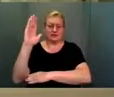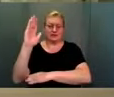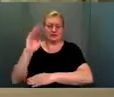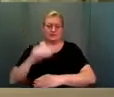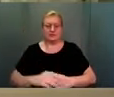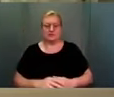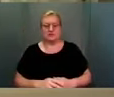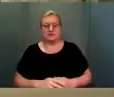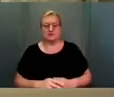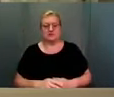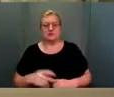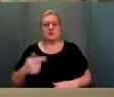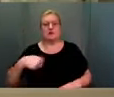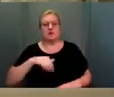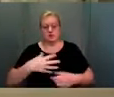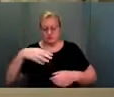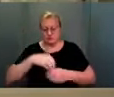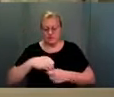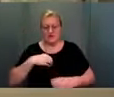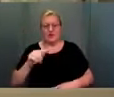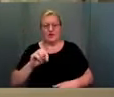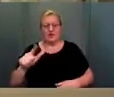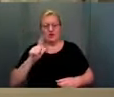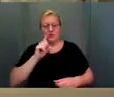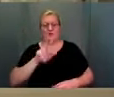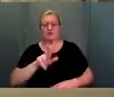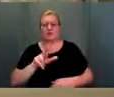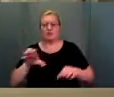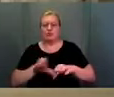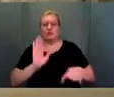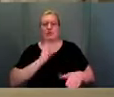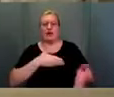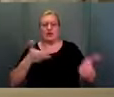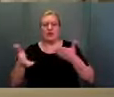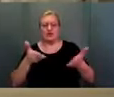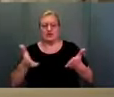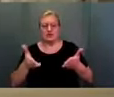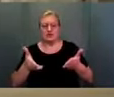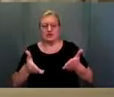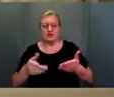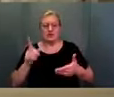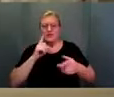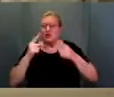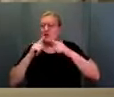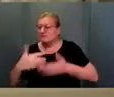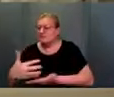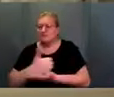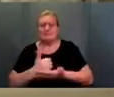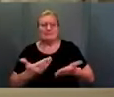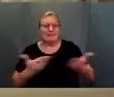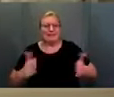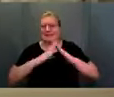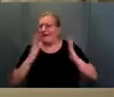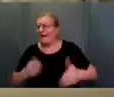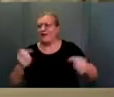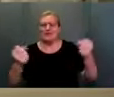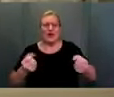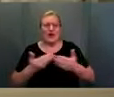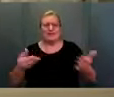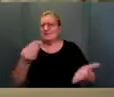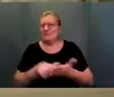We're all given the tool to perform our service, a talent. We're not here to achieve material things. After all, we can't take them with us. Our